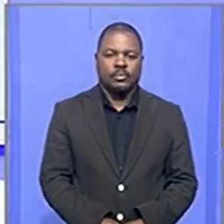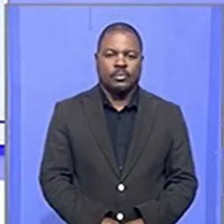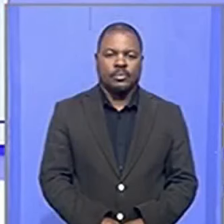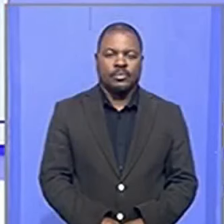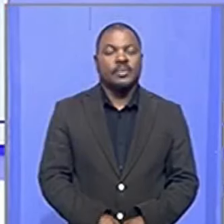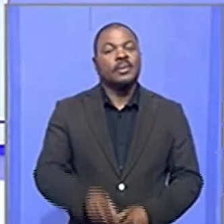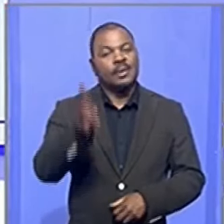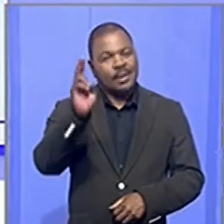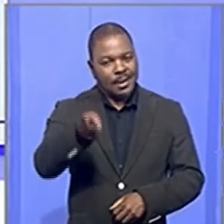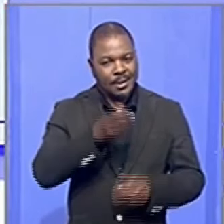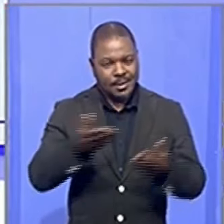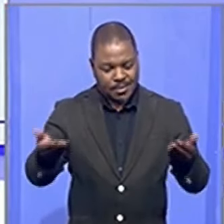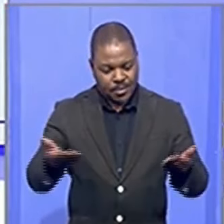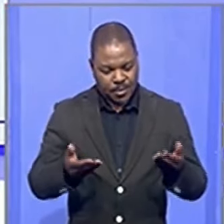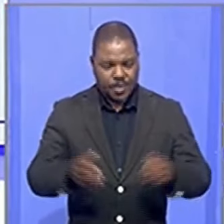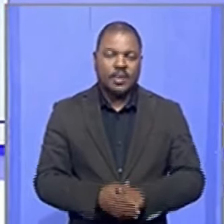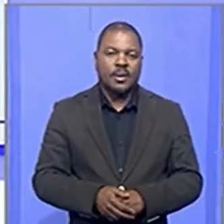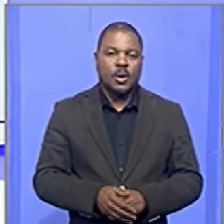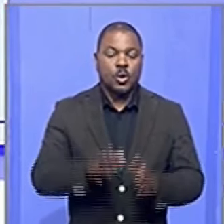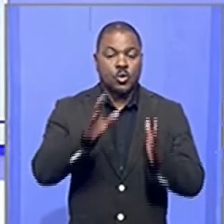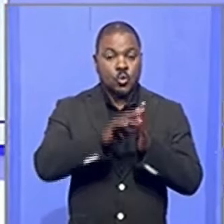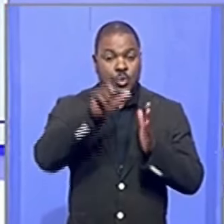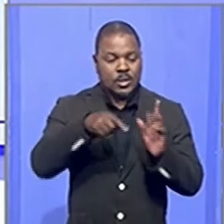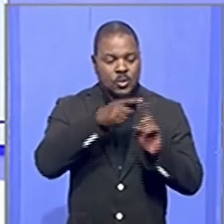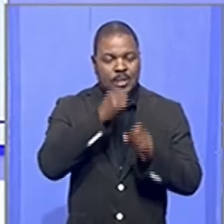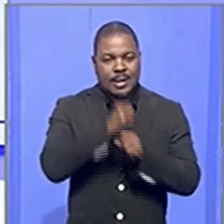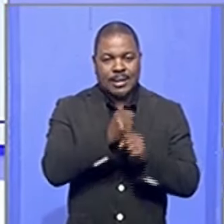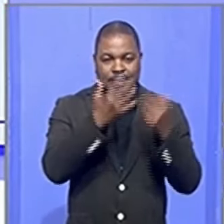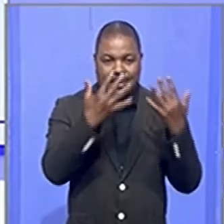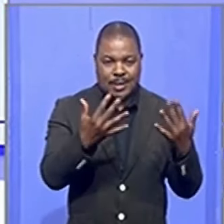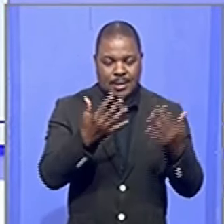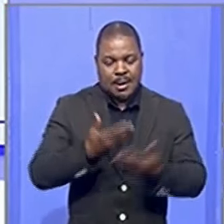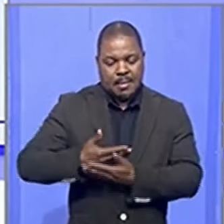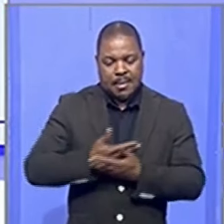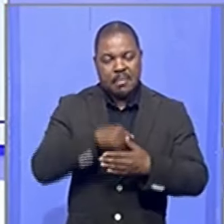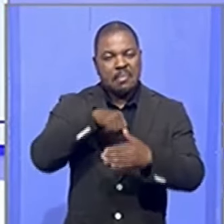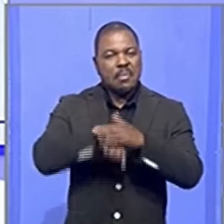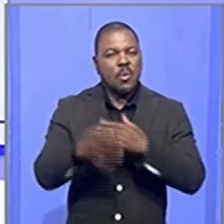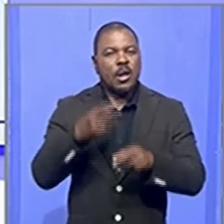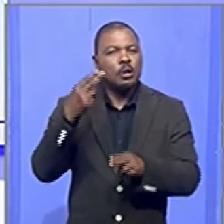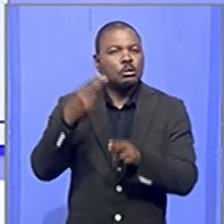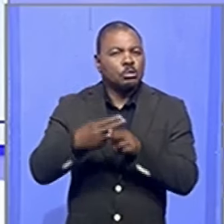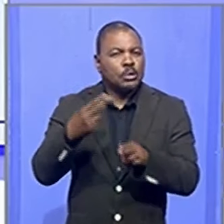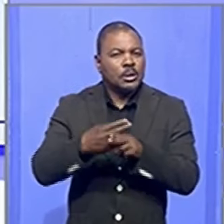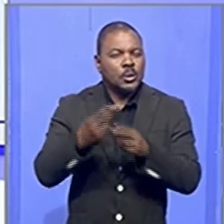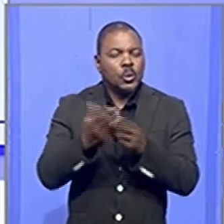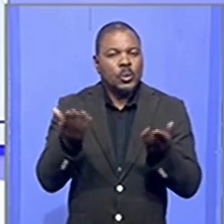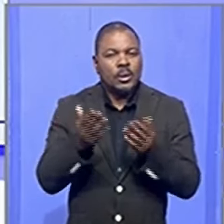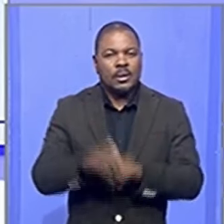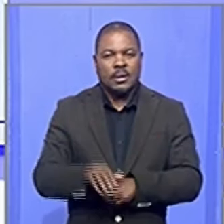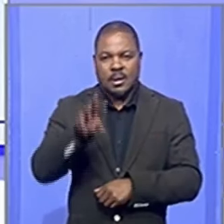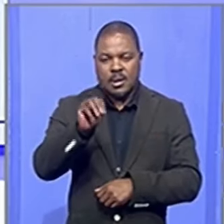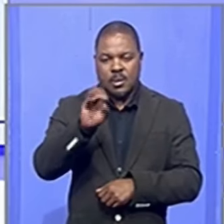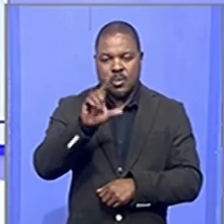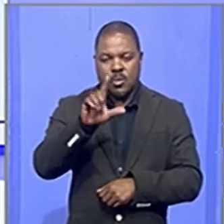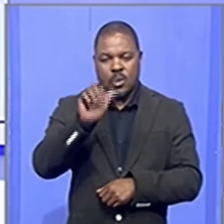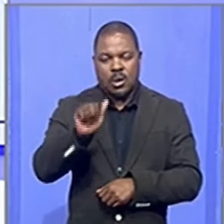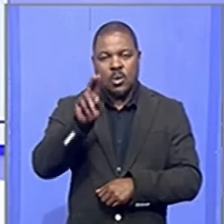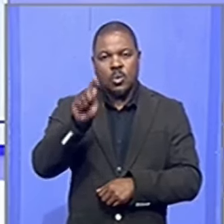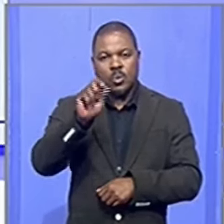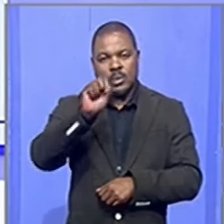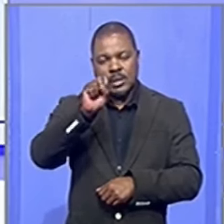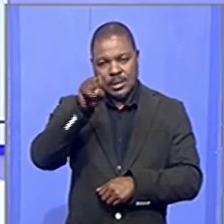Bešong re sa buša re le amogela morutwana wa grade 10 o belegetše ngwana ka ntlwaneng ya boithomelo ka sekolong sa sekondari sa Molautsi